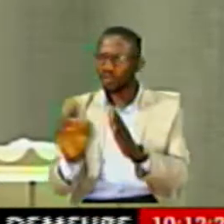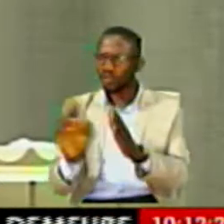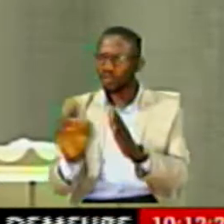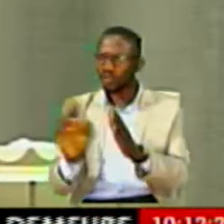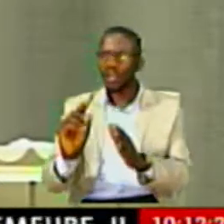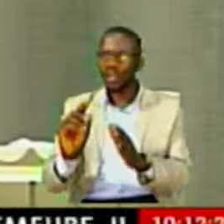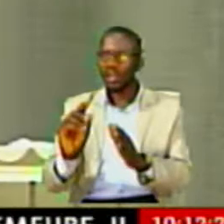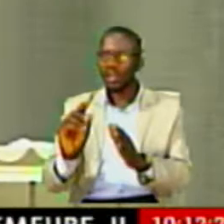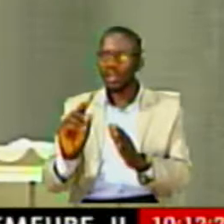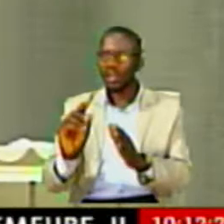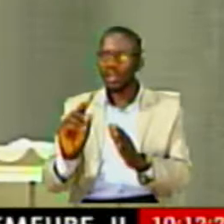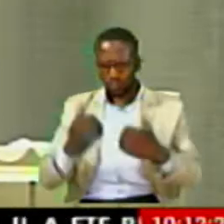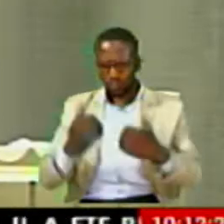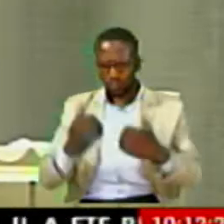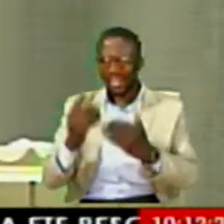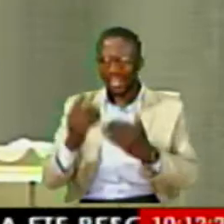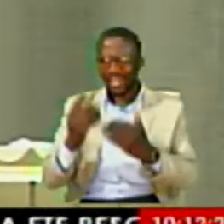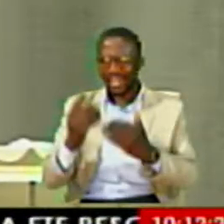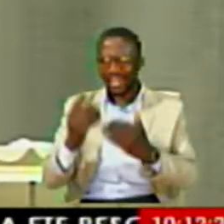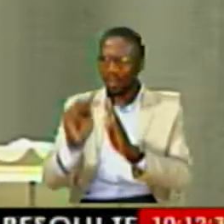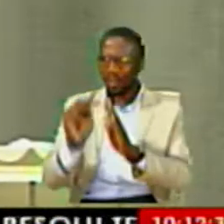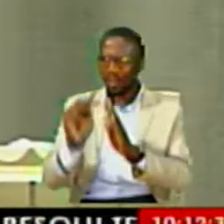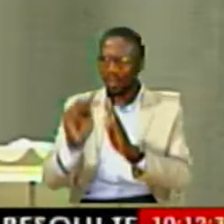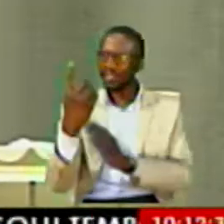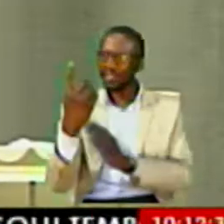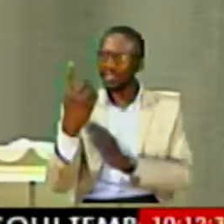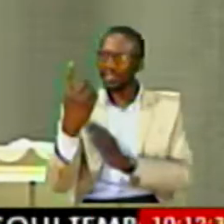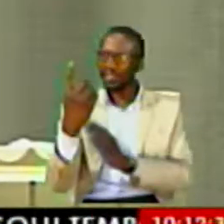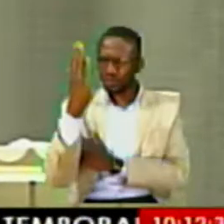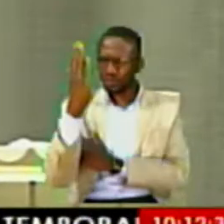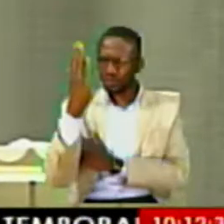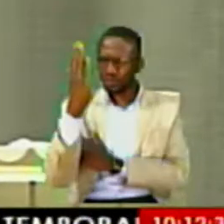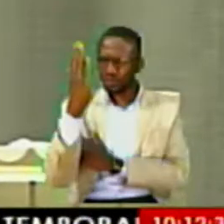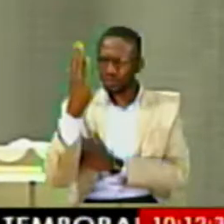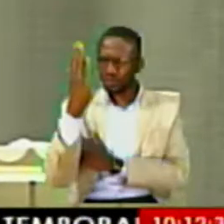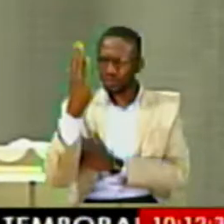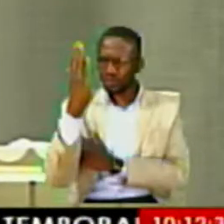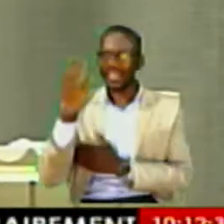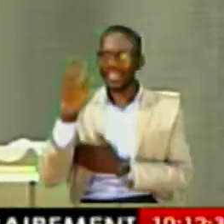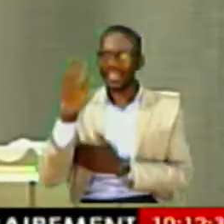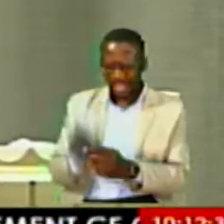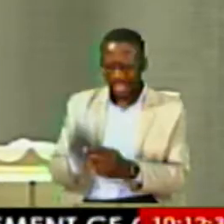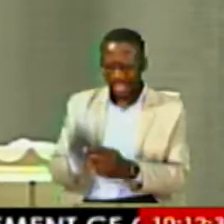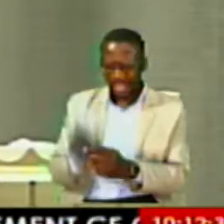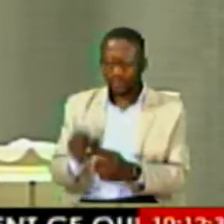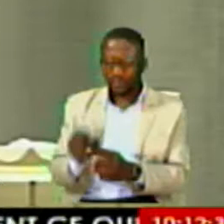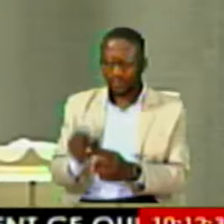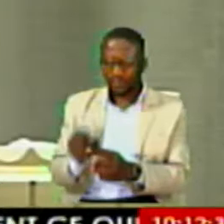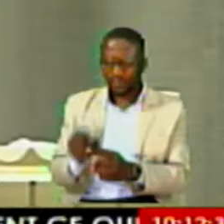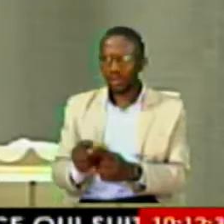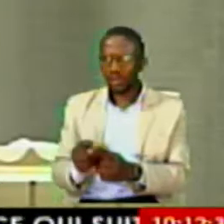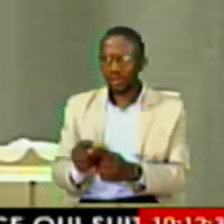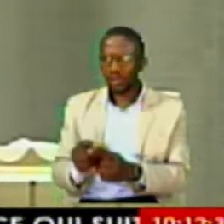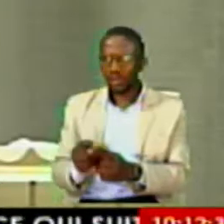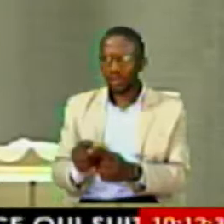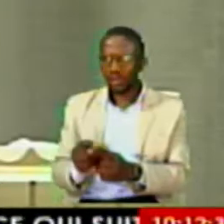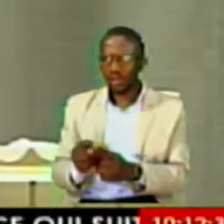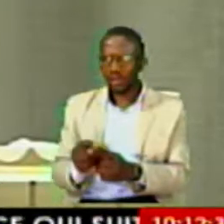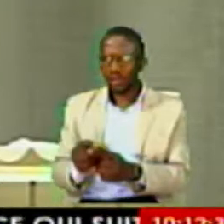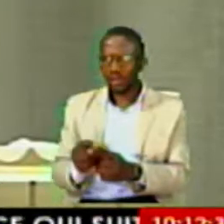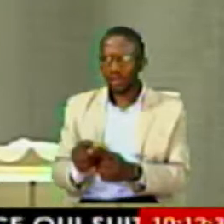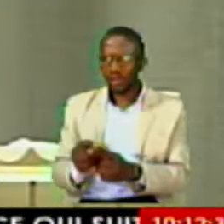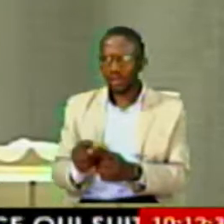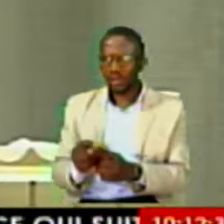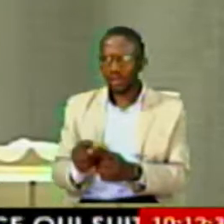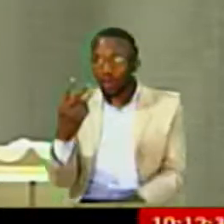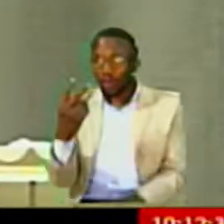God. Qui était la parole? Who was the word? Il créa les choses visibles, les he choses created les choses visible invisibles. And